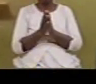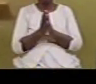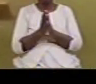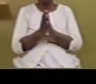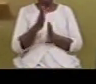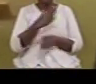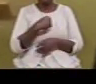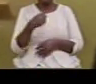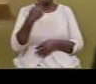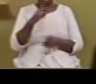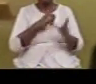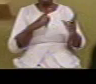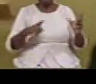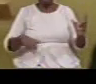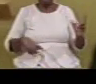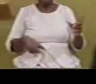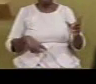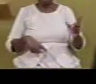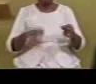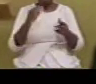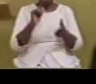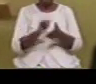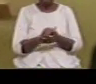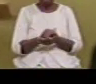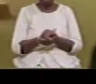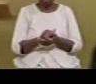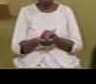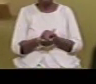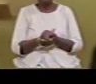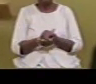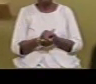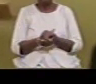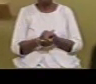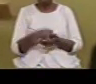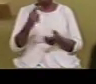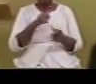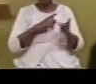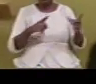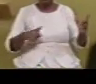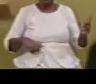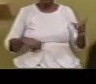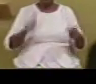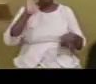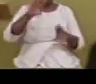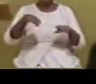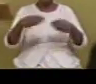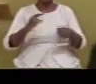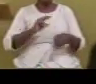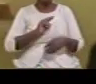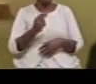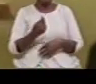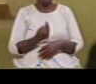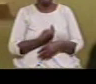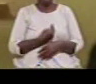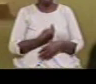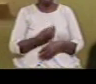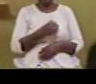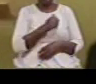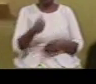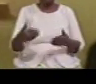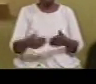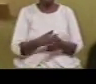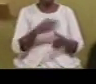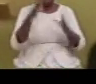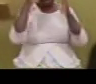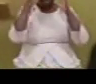and tell the Lord that the Lord will give us a new